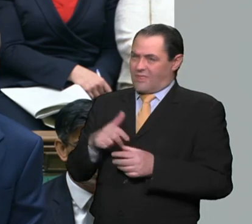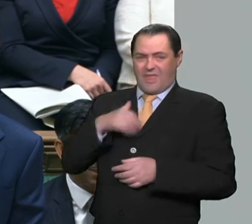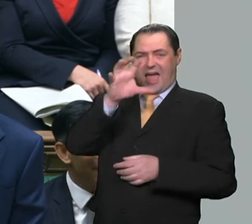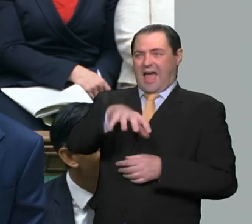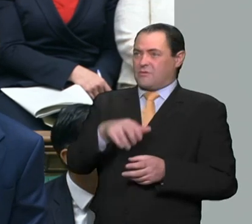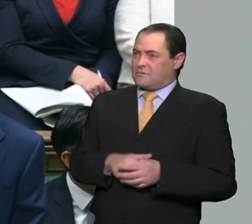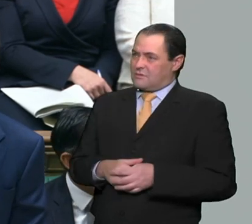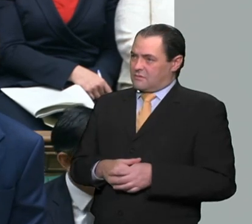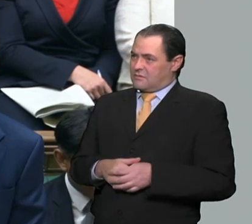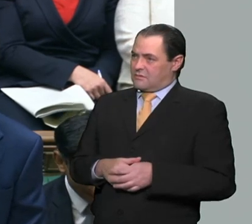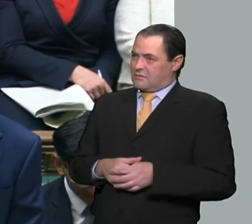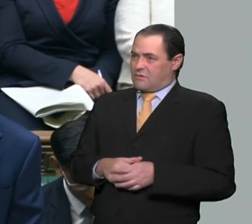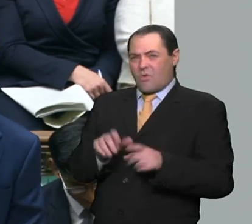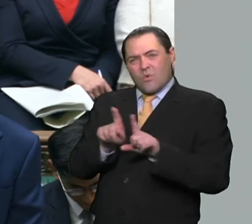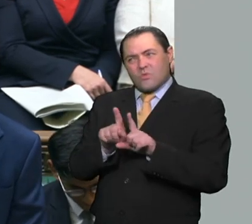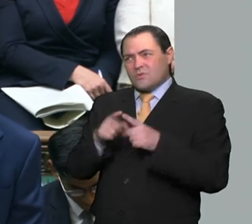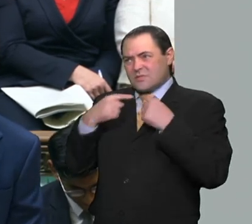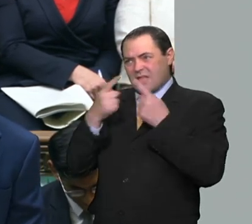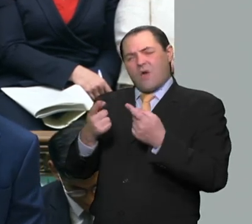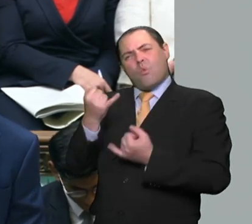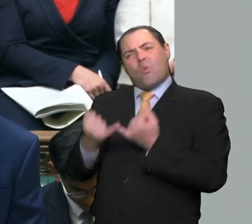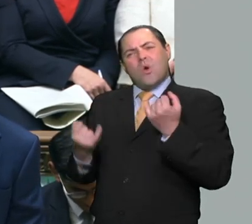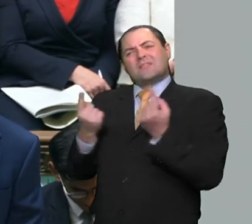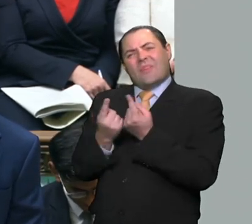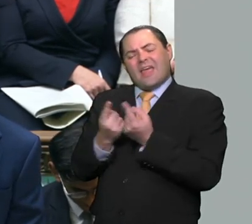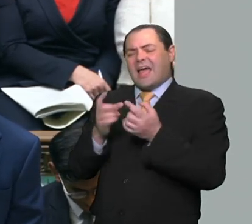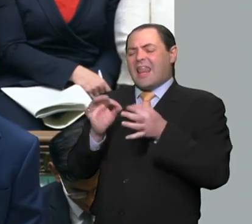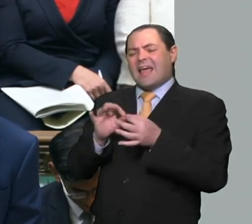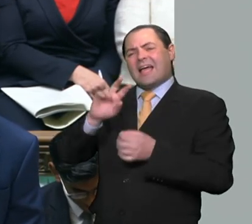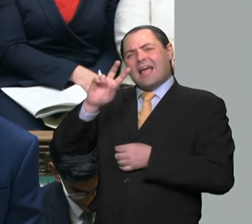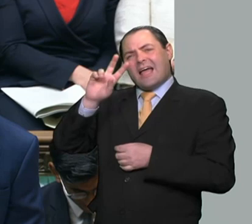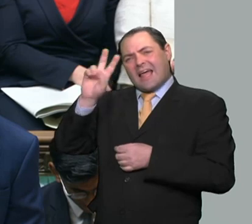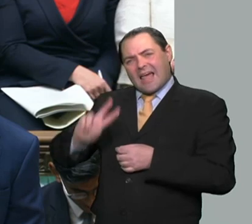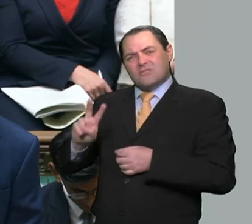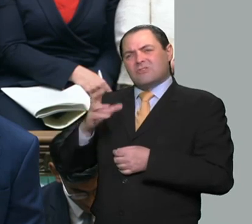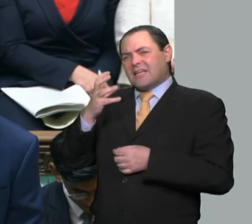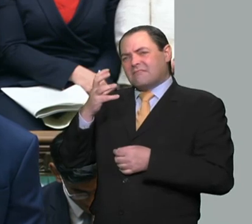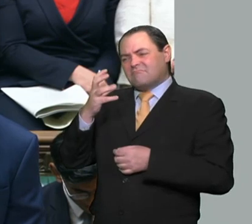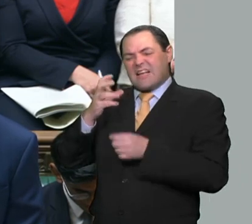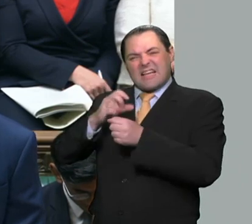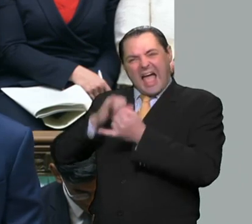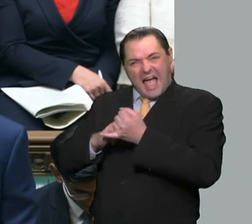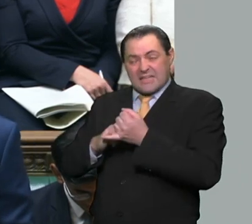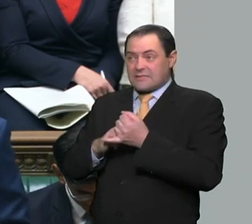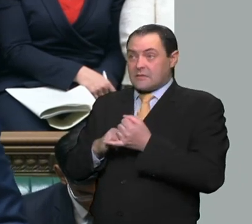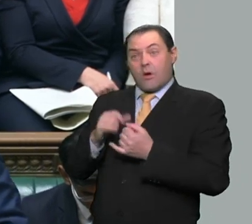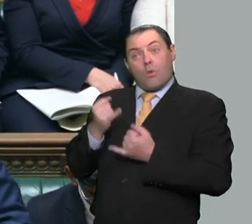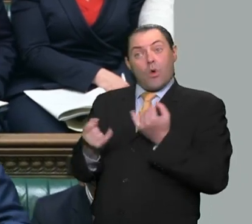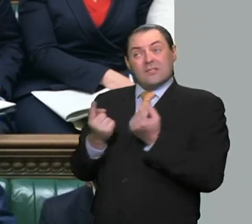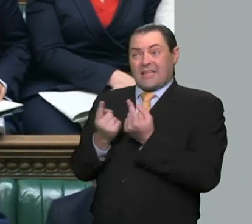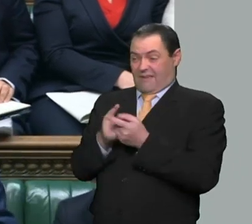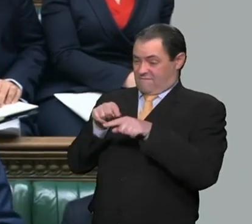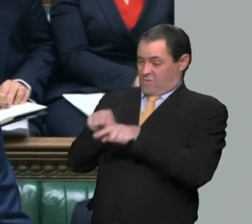the most disastrous thing for energy bills of hard-working people across this country would be to